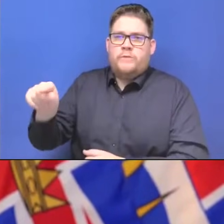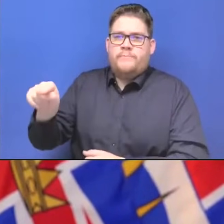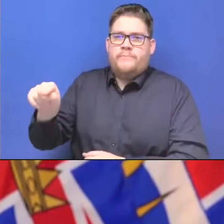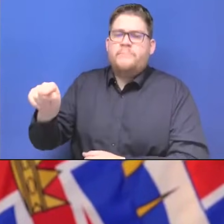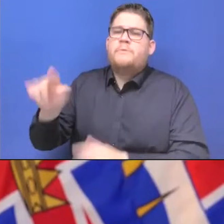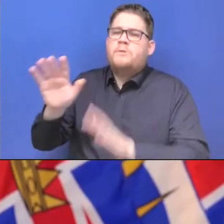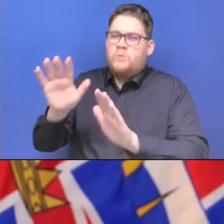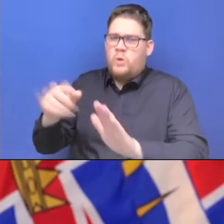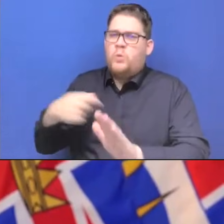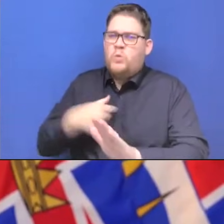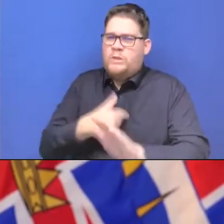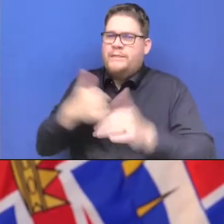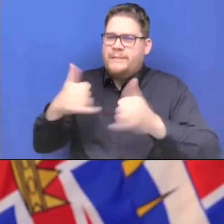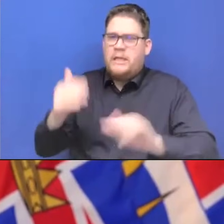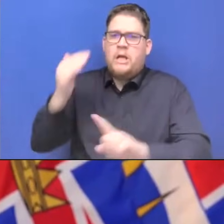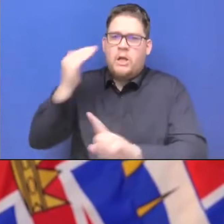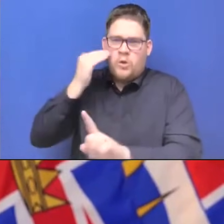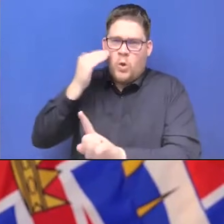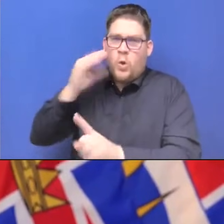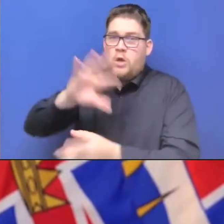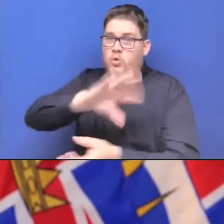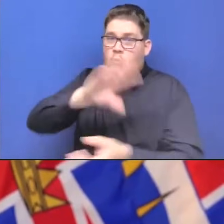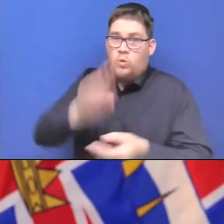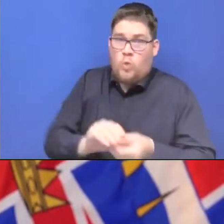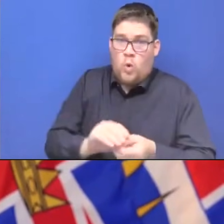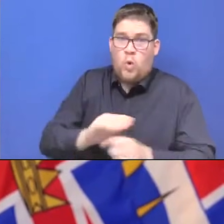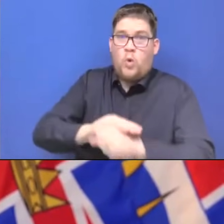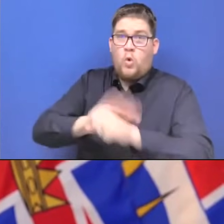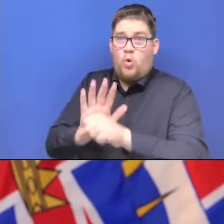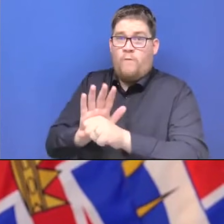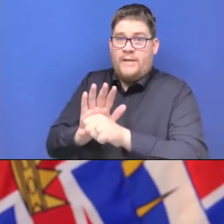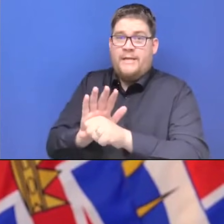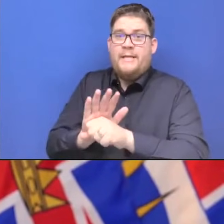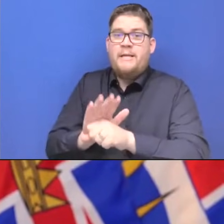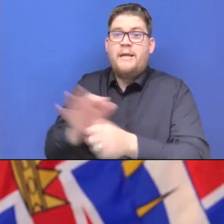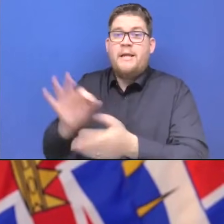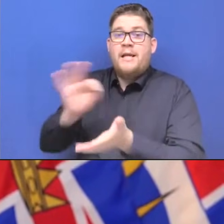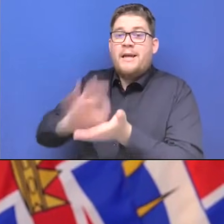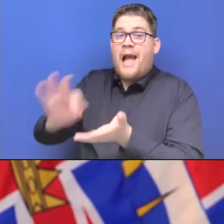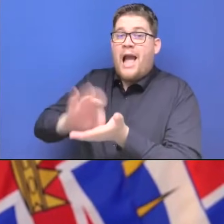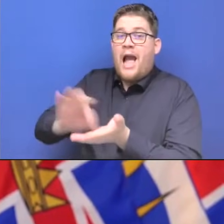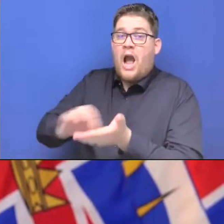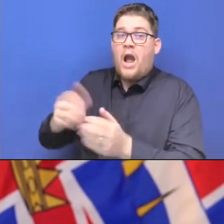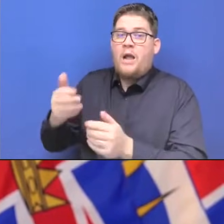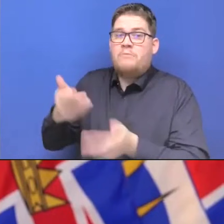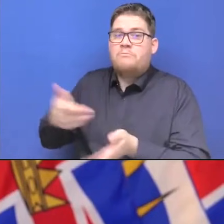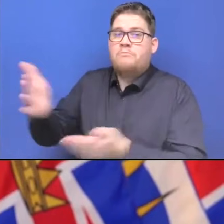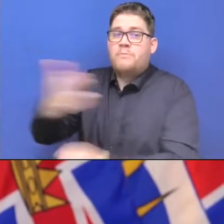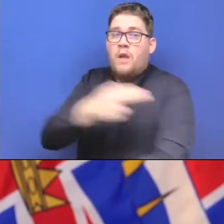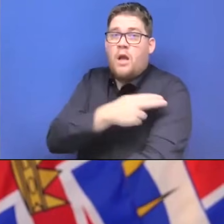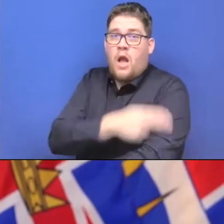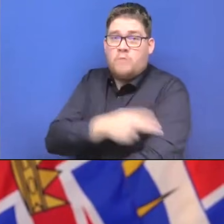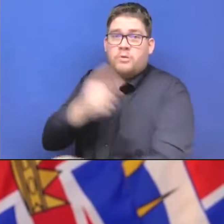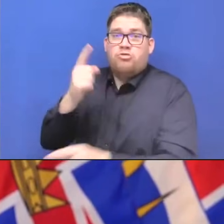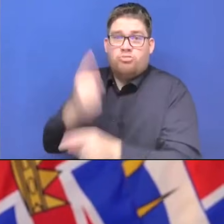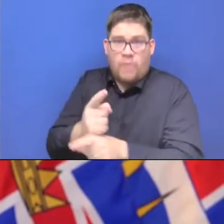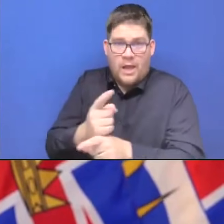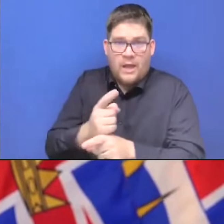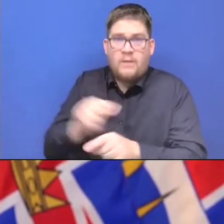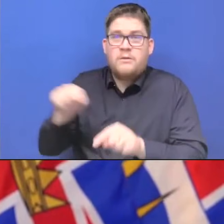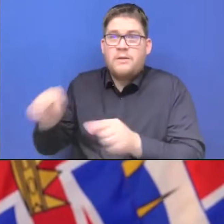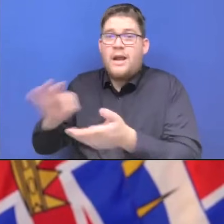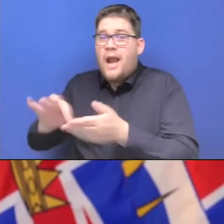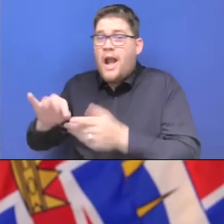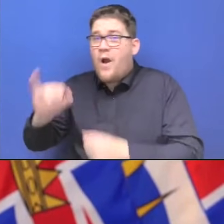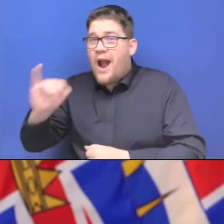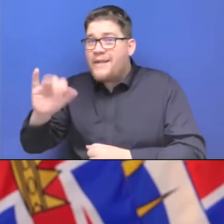an accurate case count, and the census count in the hospitals is accurate, as is the ICU count. But what we